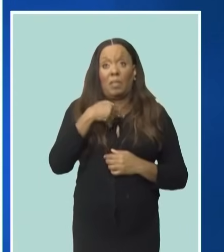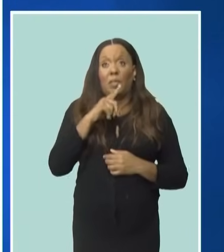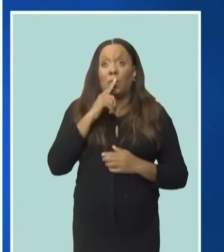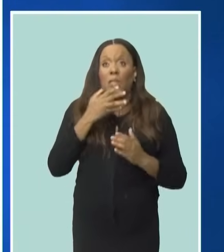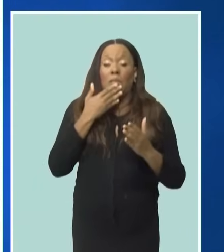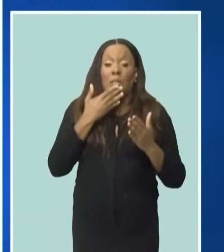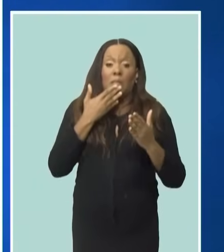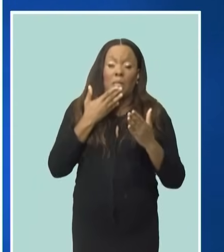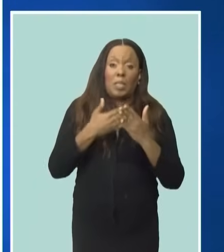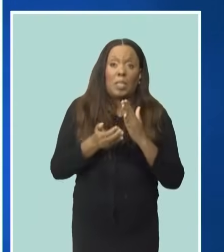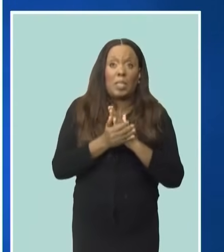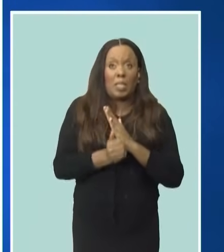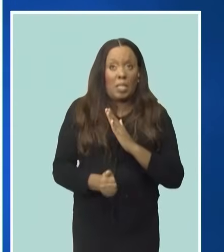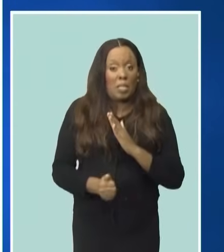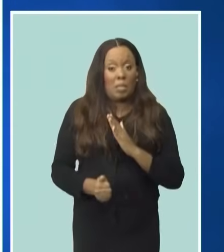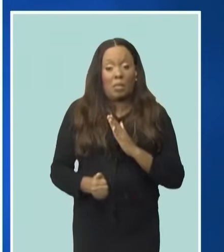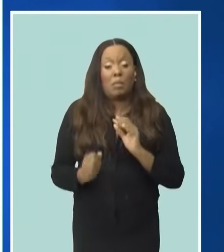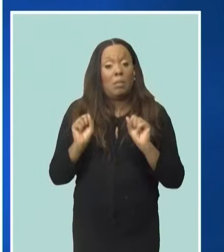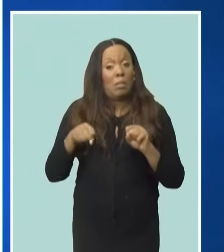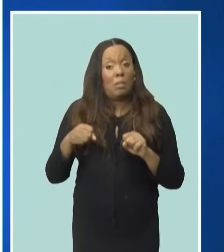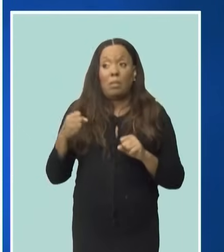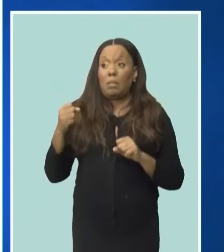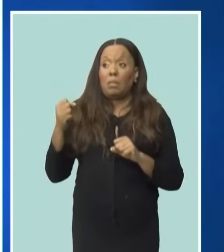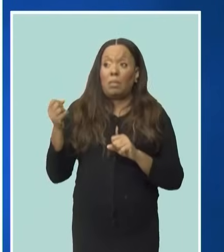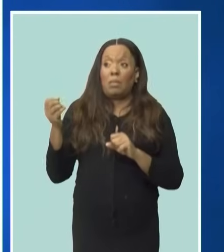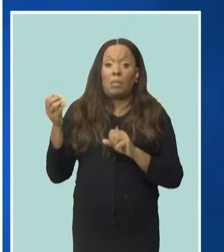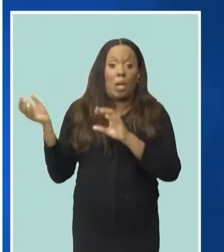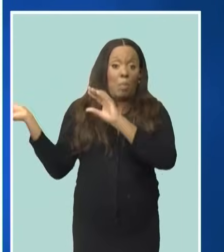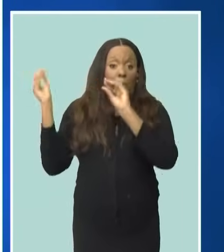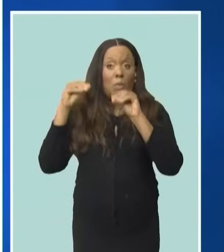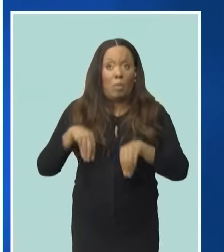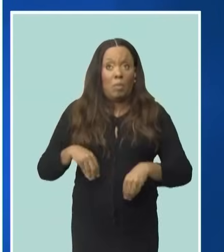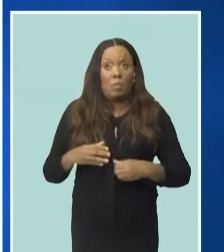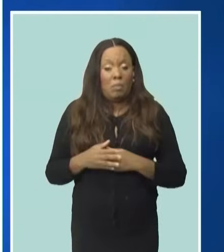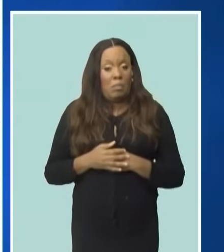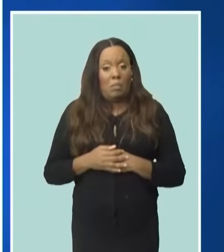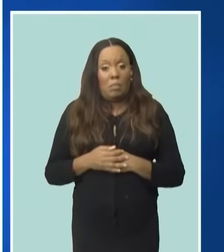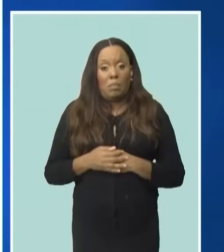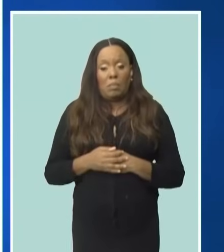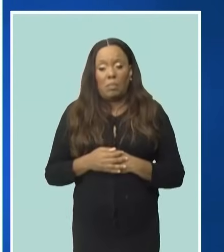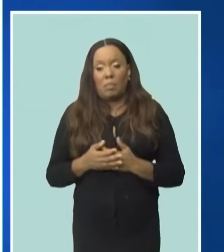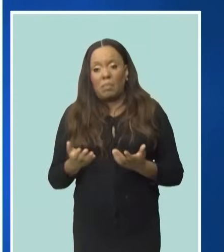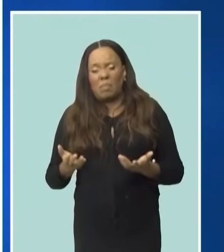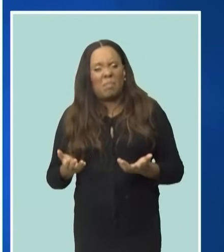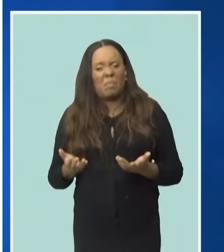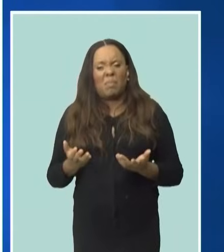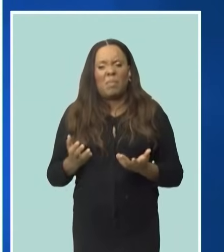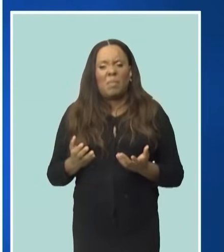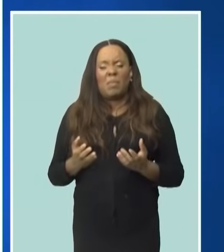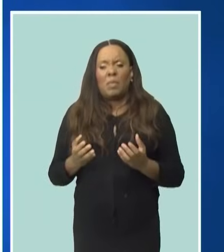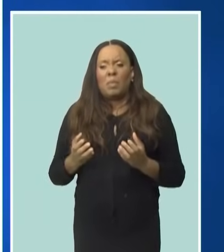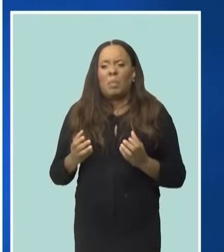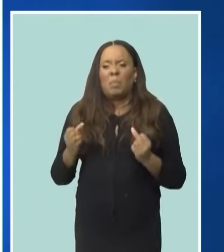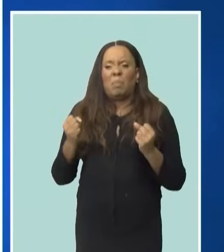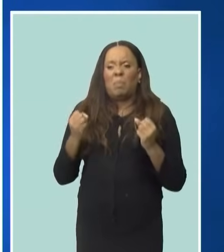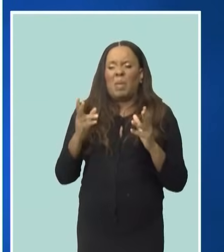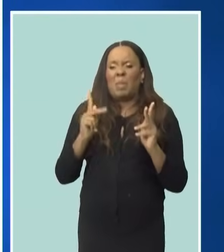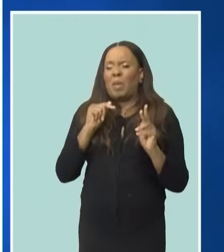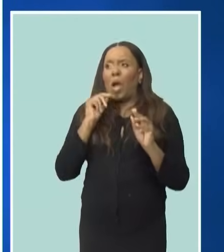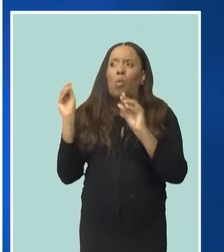under the skilled nationals, you could come. We have not had the flood of persons taking over our country that people